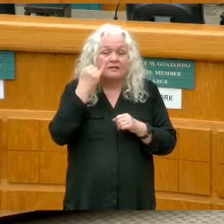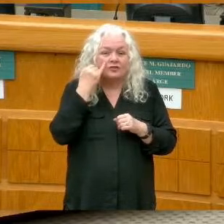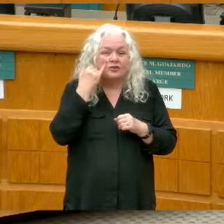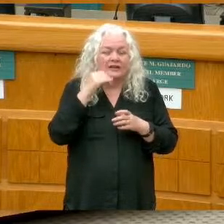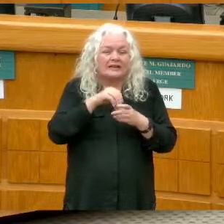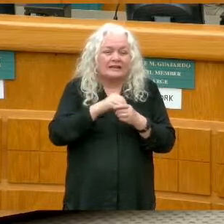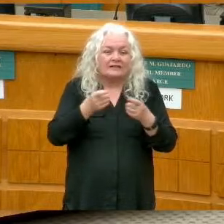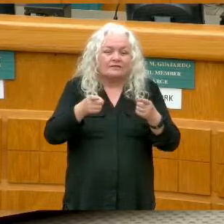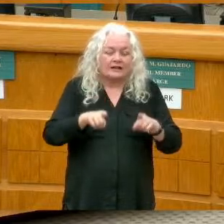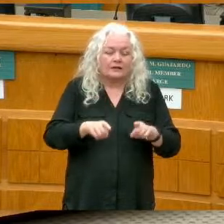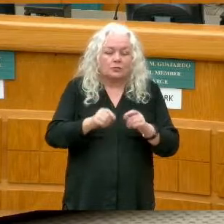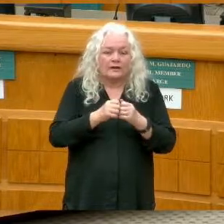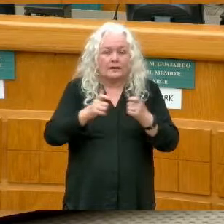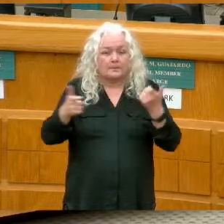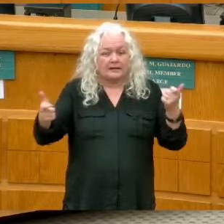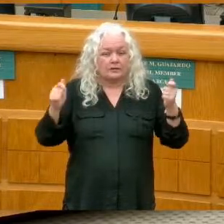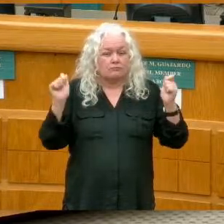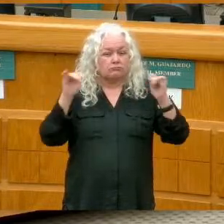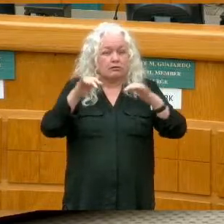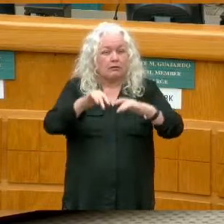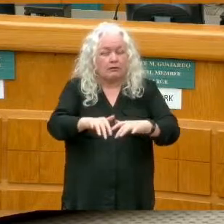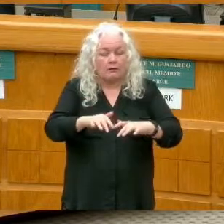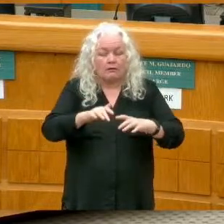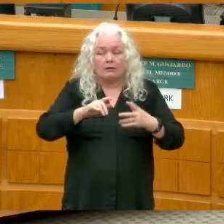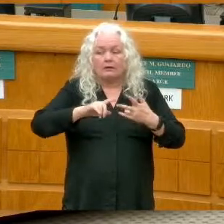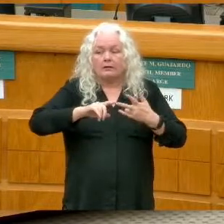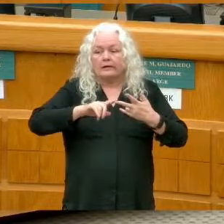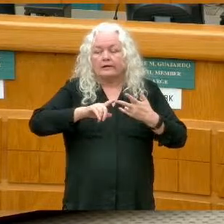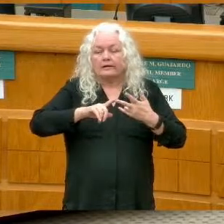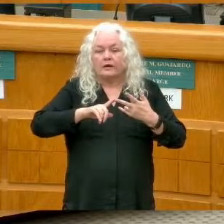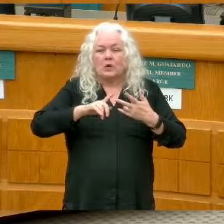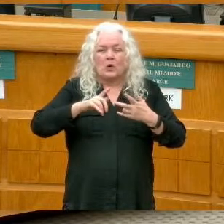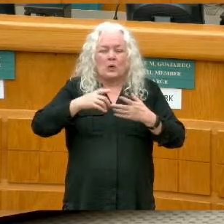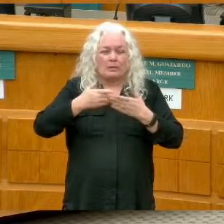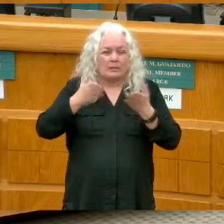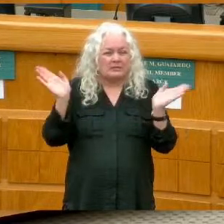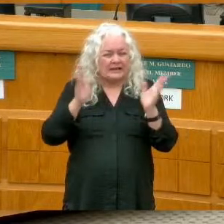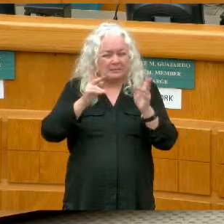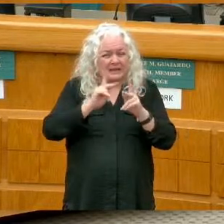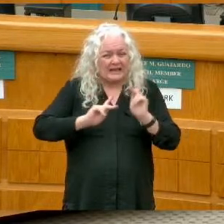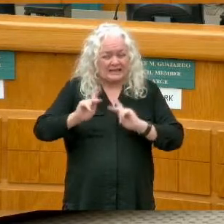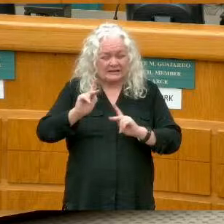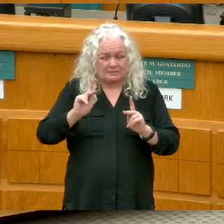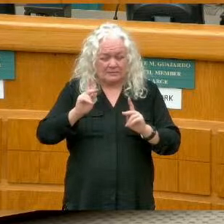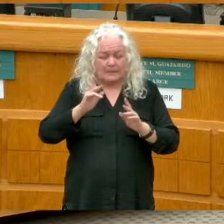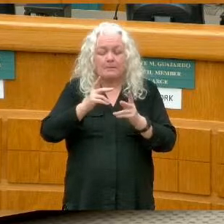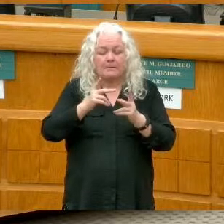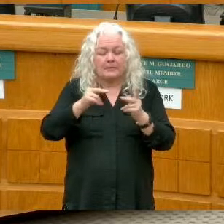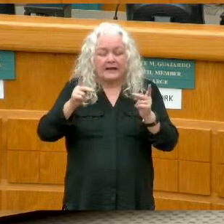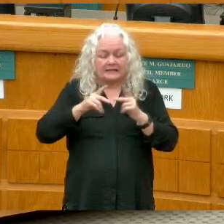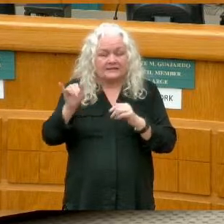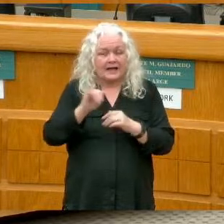an event where there may be a big crowd, or if you're in a crowded public space. So